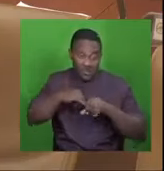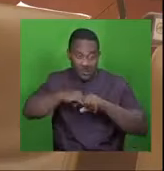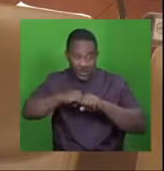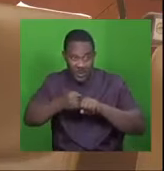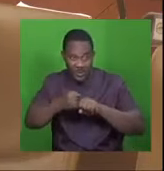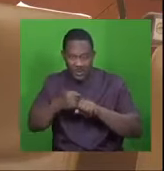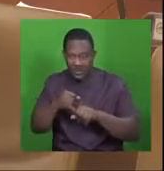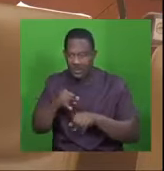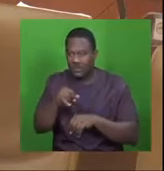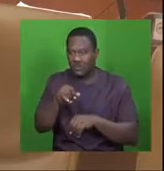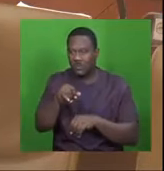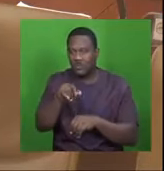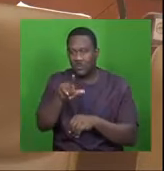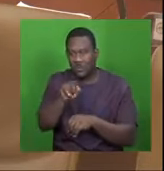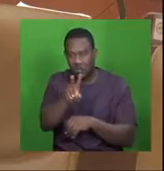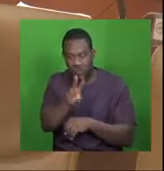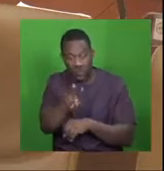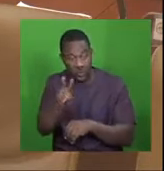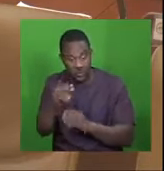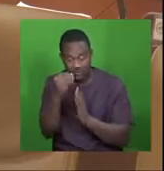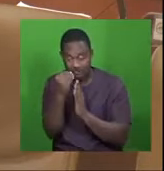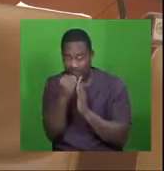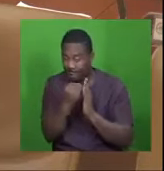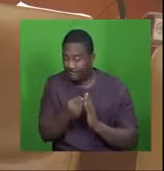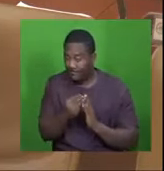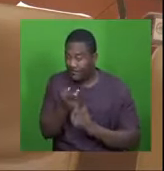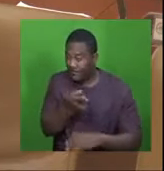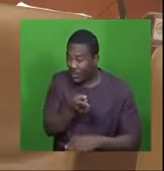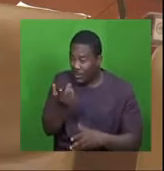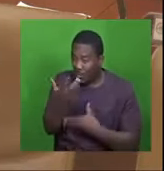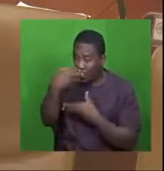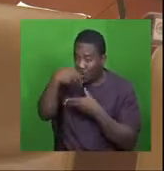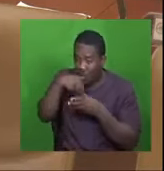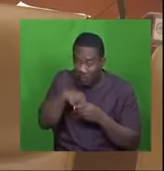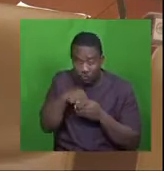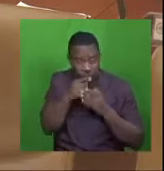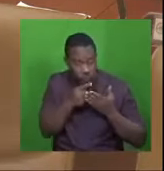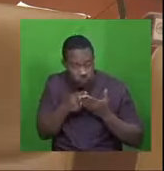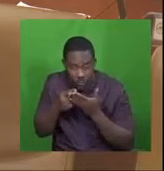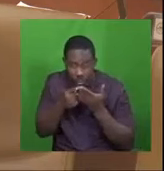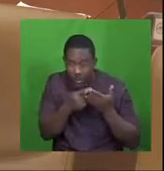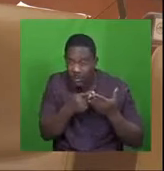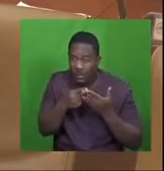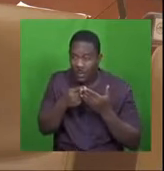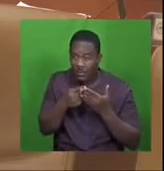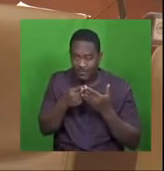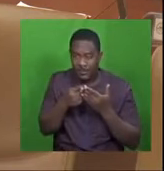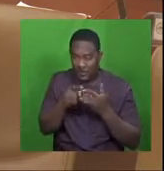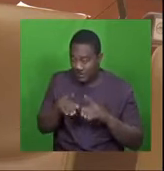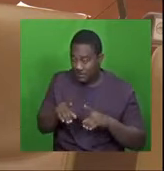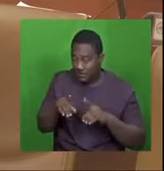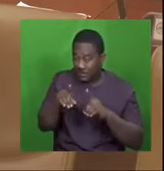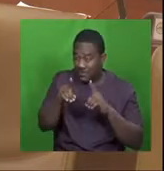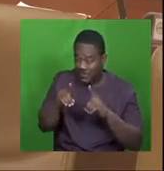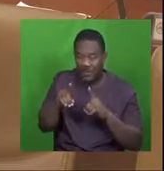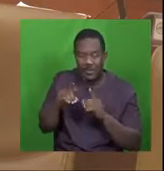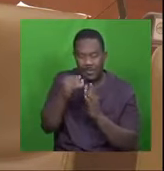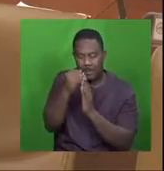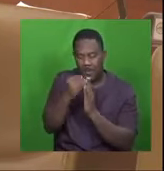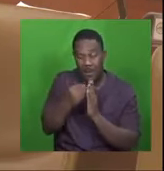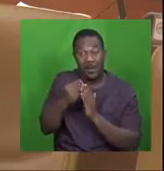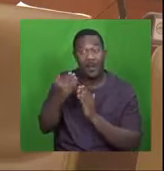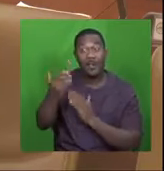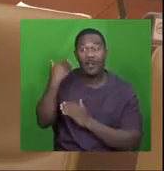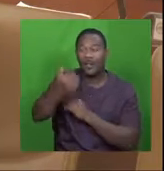2022 budget, and particularly for the full participation of the House during the budget presentation